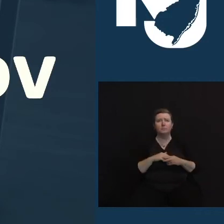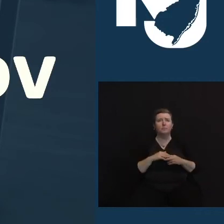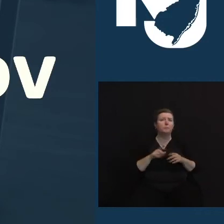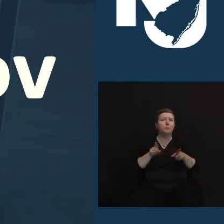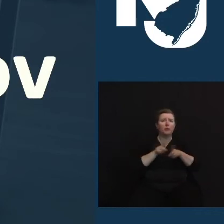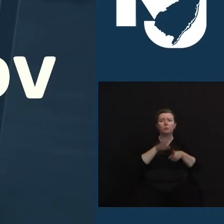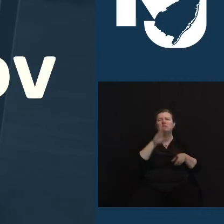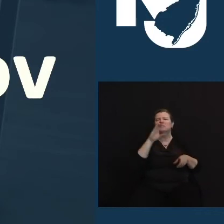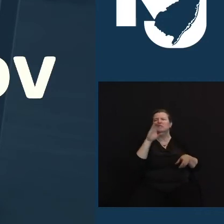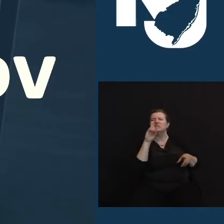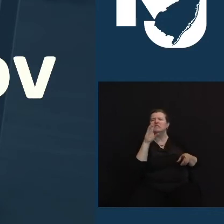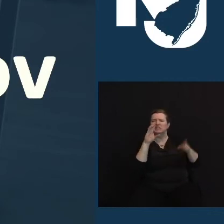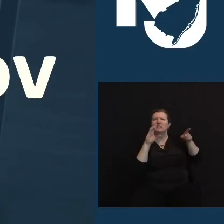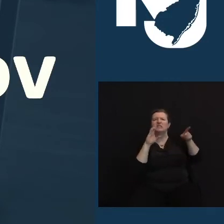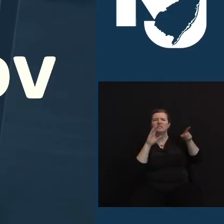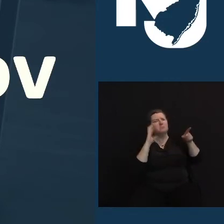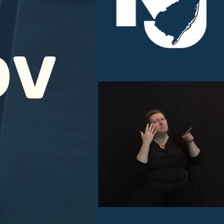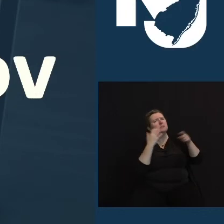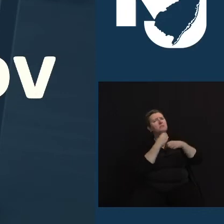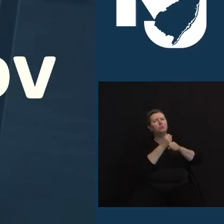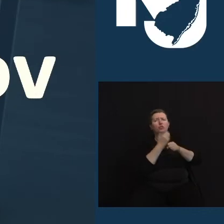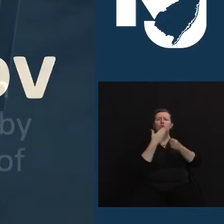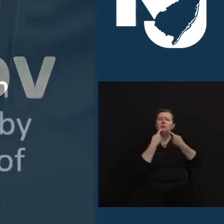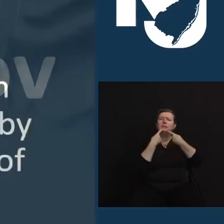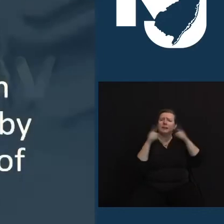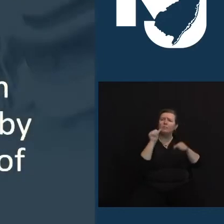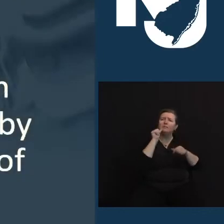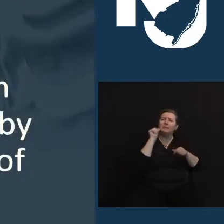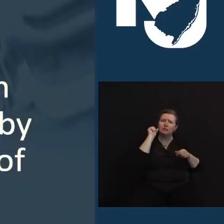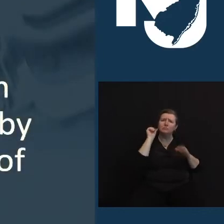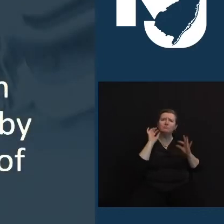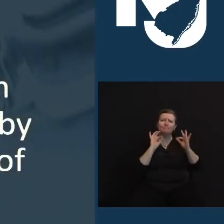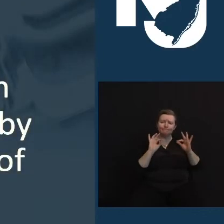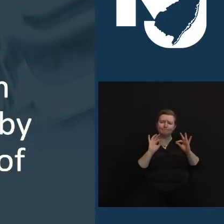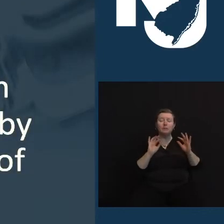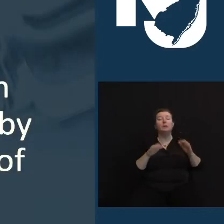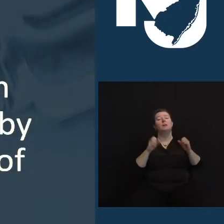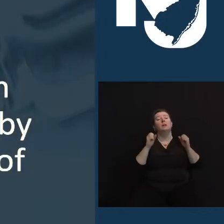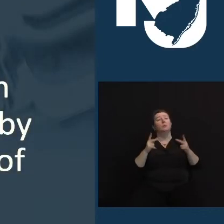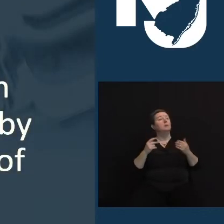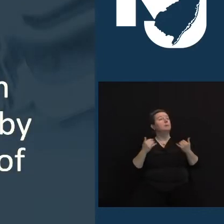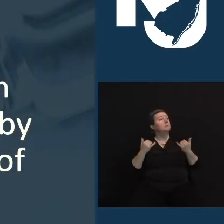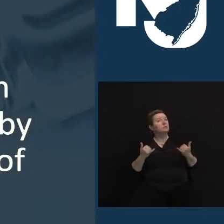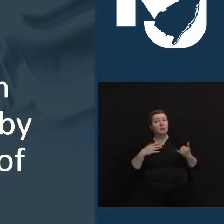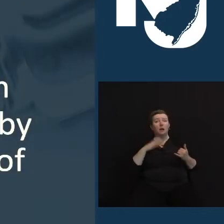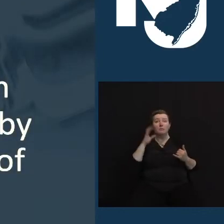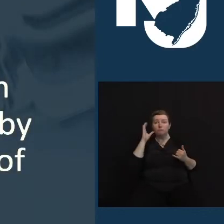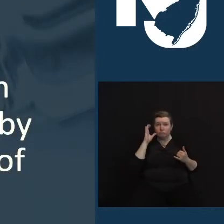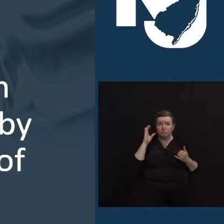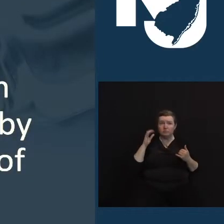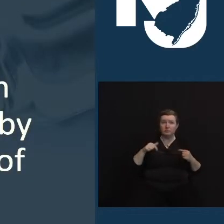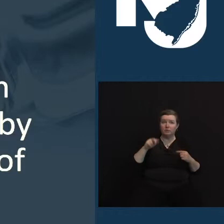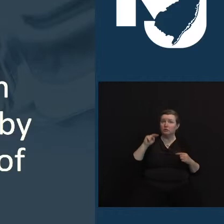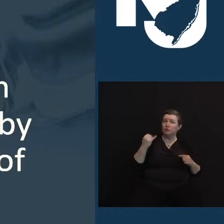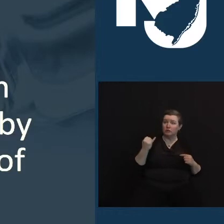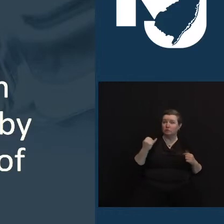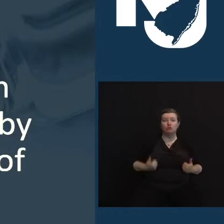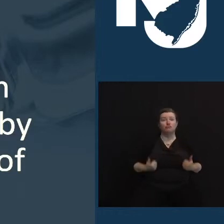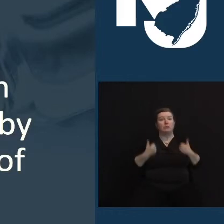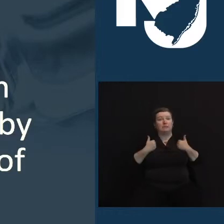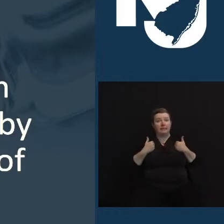pronouncement yesterday. Today, we are announcing that all New Jersey residents ages 65 and older,